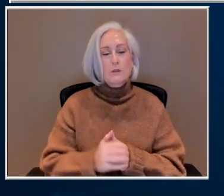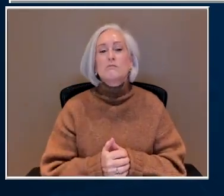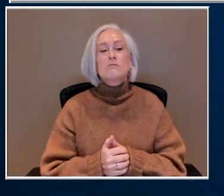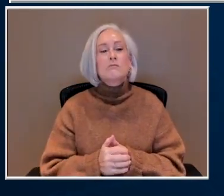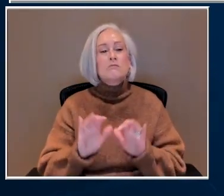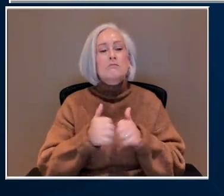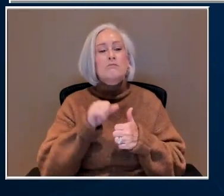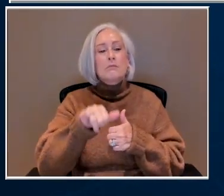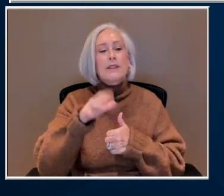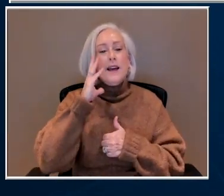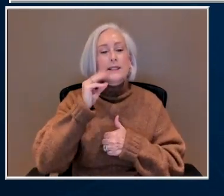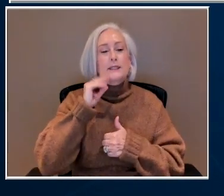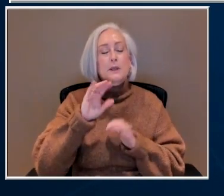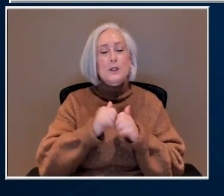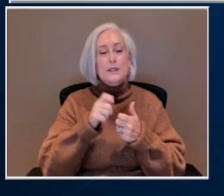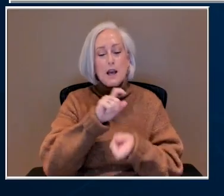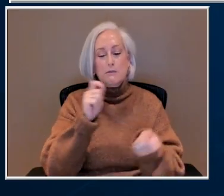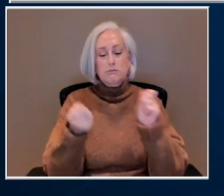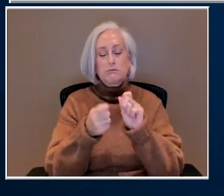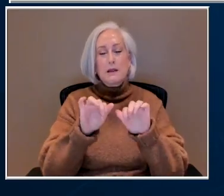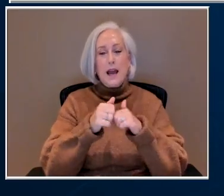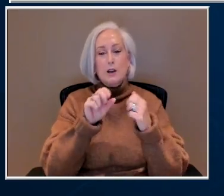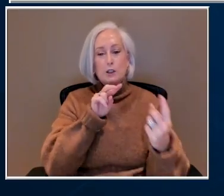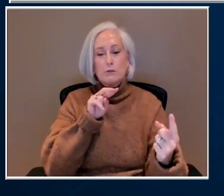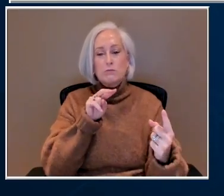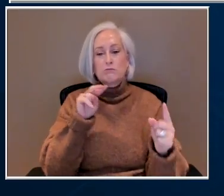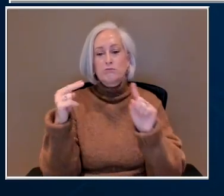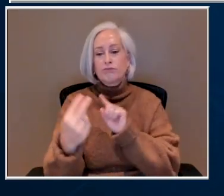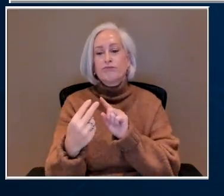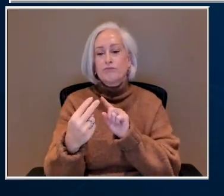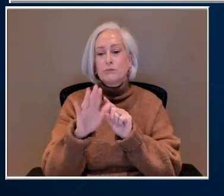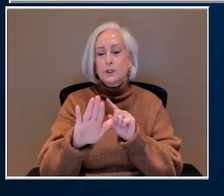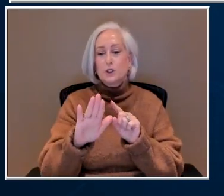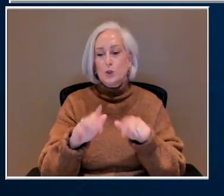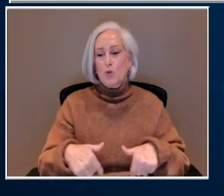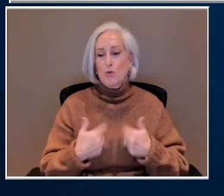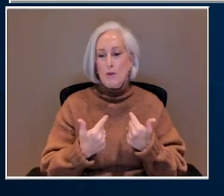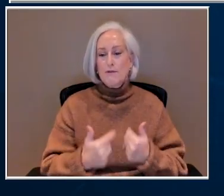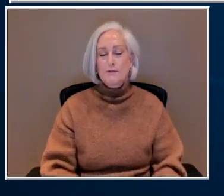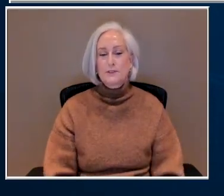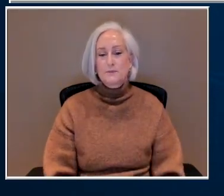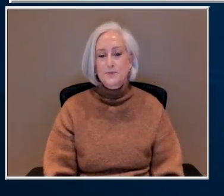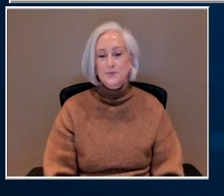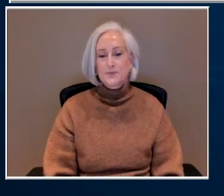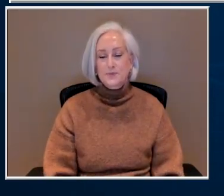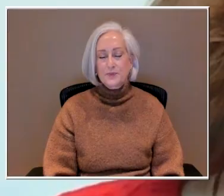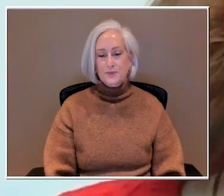experience shaped the way that you look at the next chapter of your life?